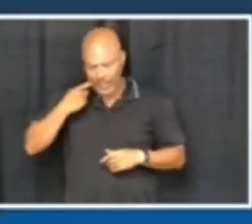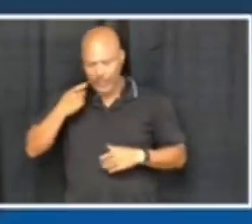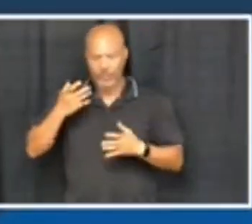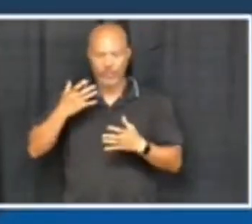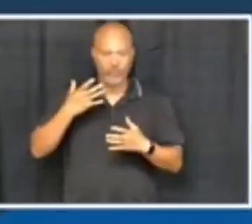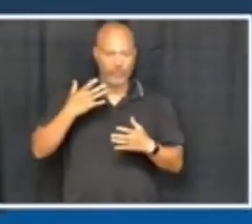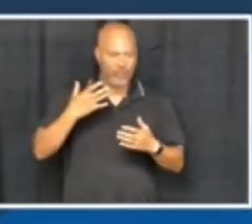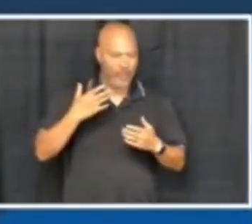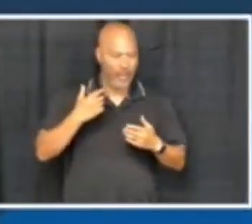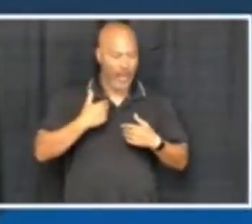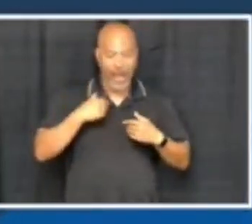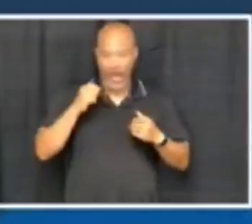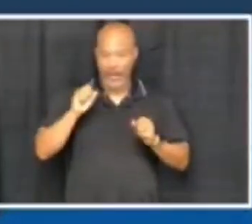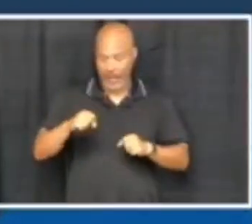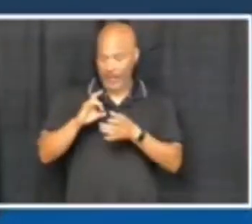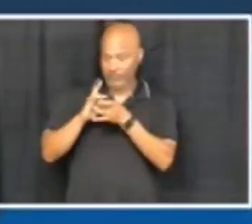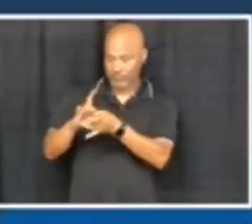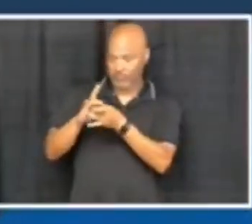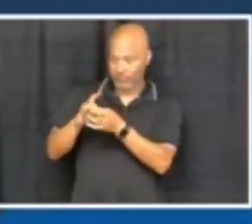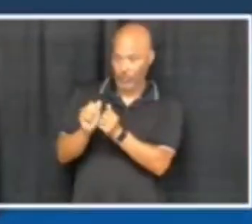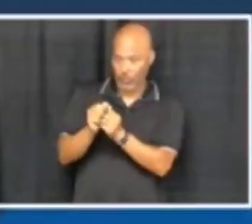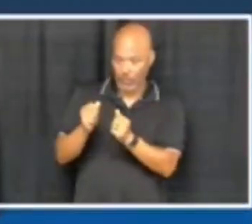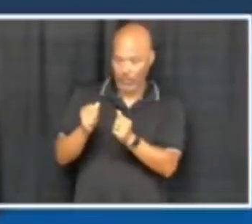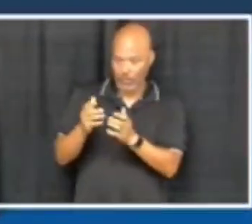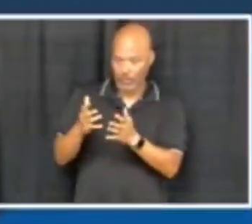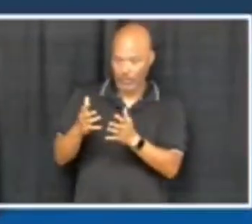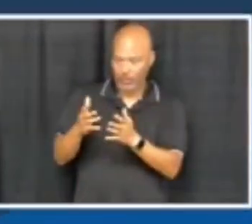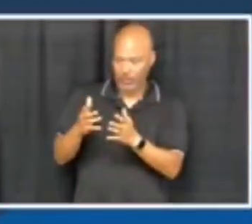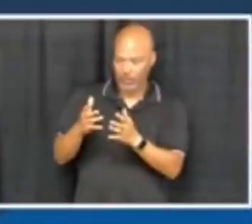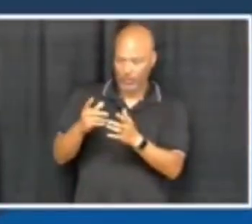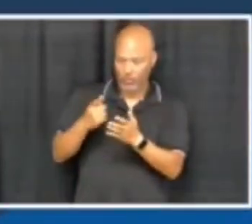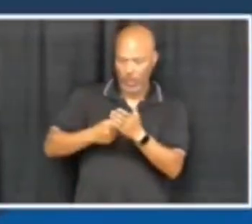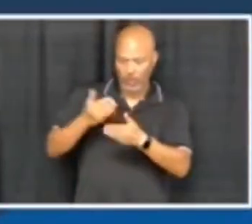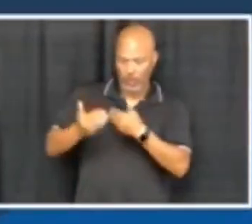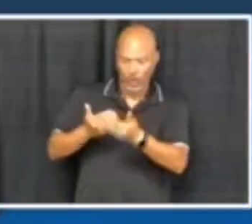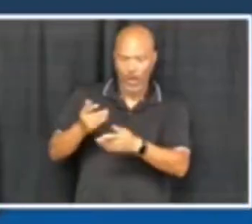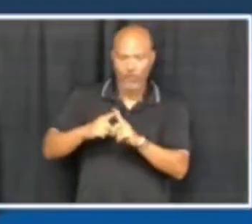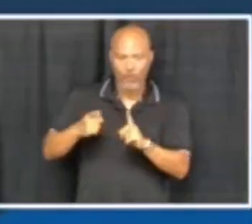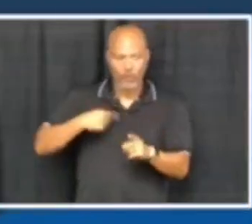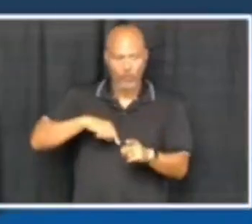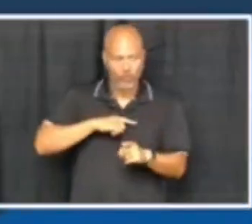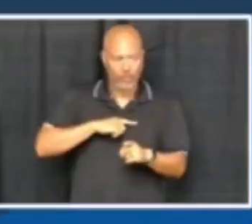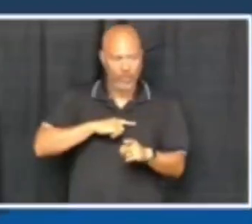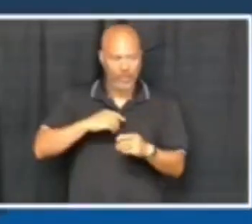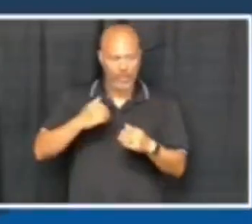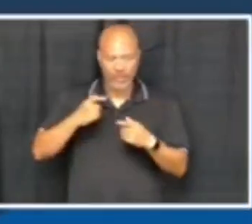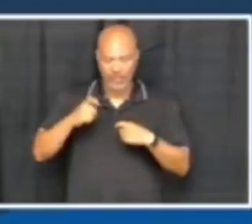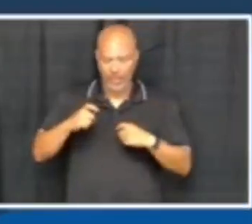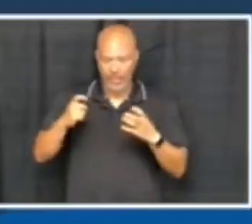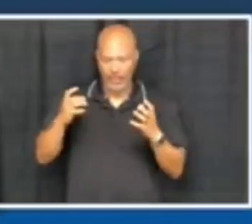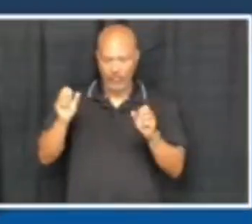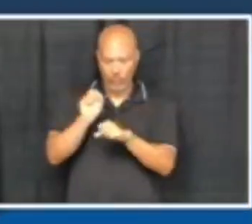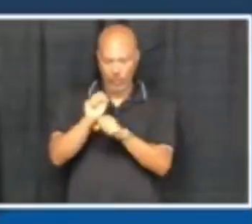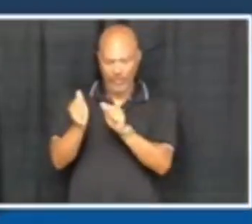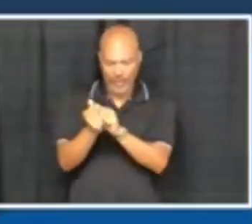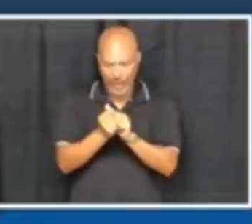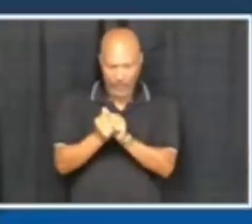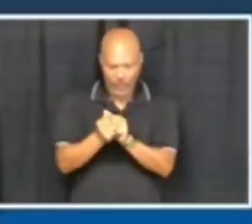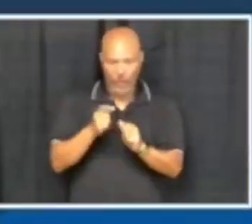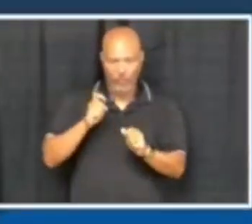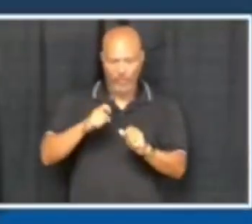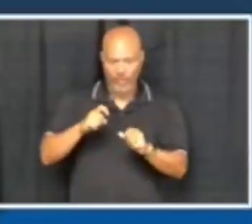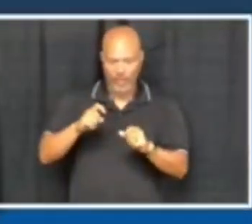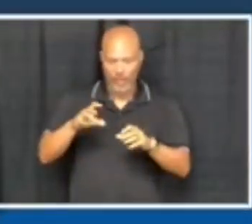Like I can completely relate with what's going on, but we've got to come together, and we've got to